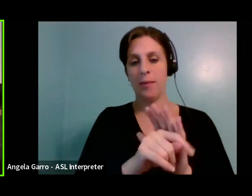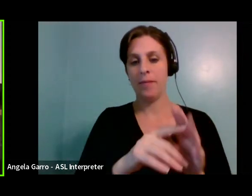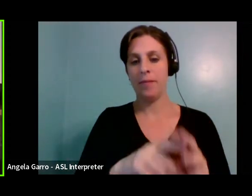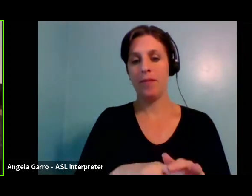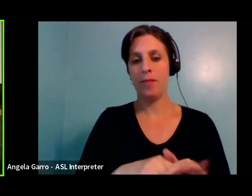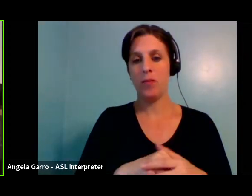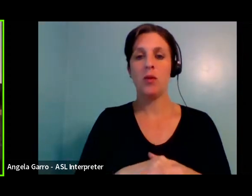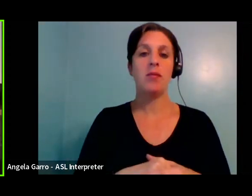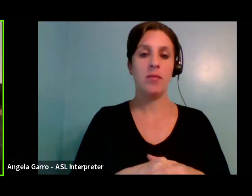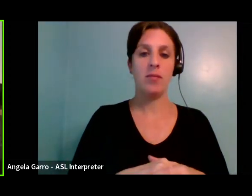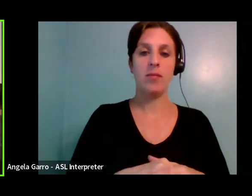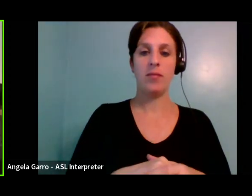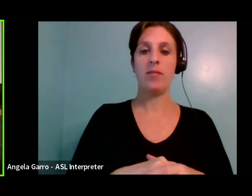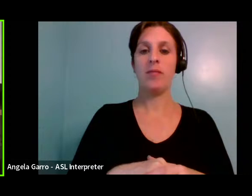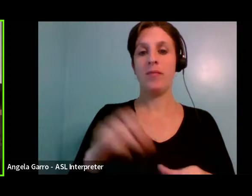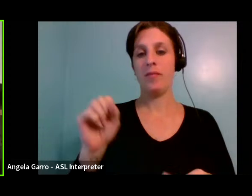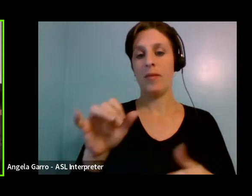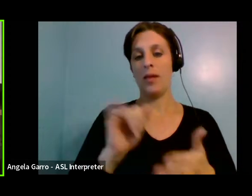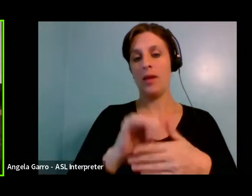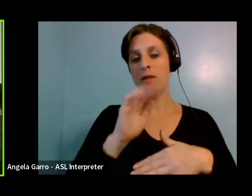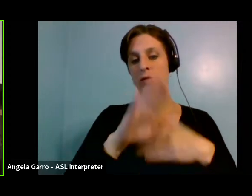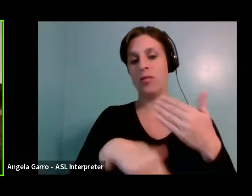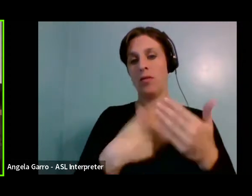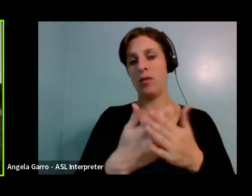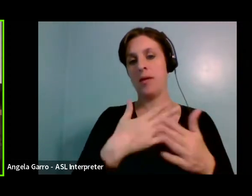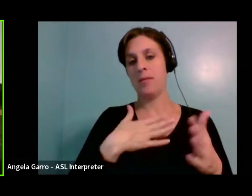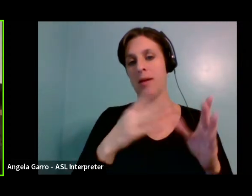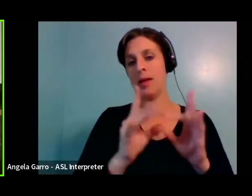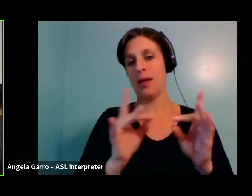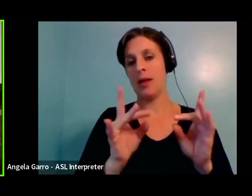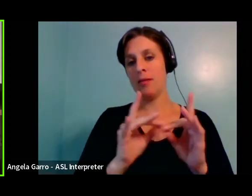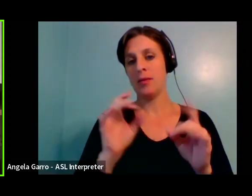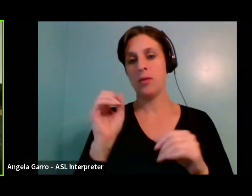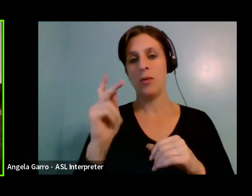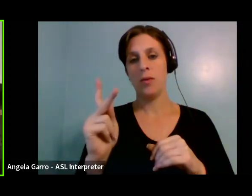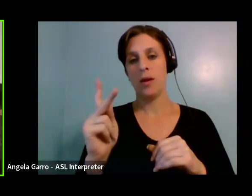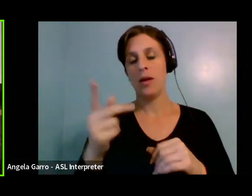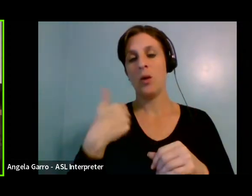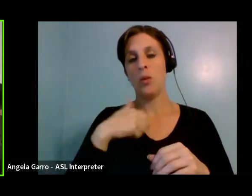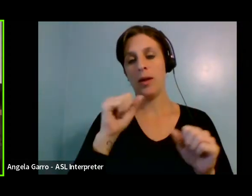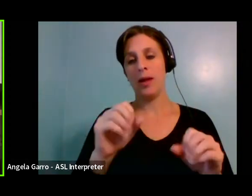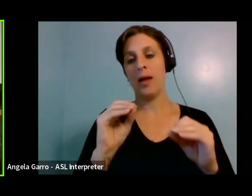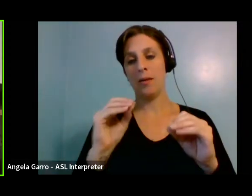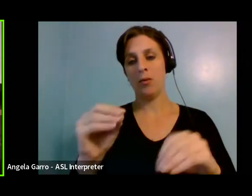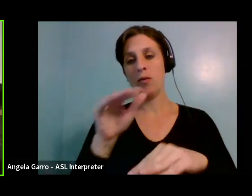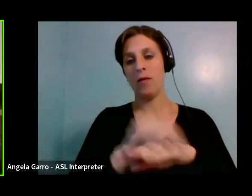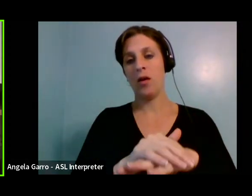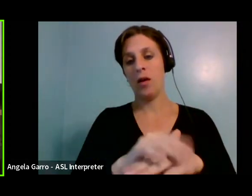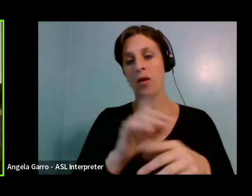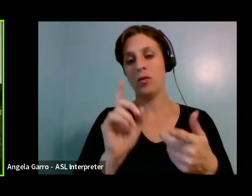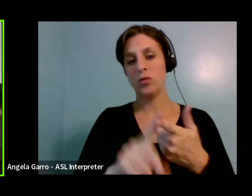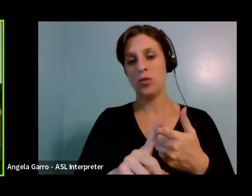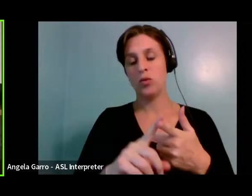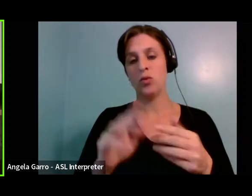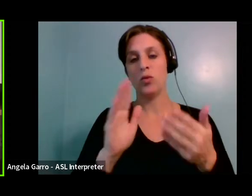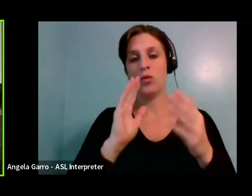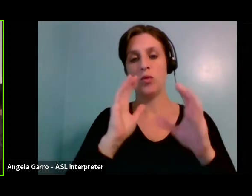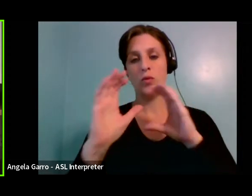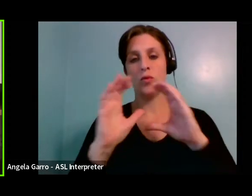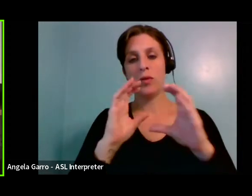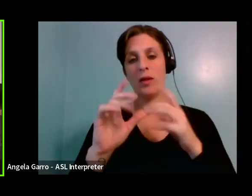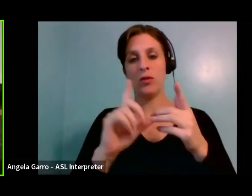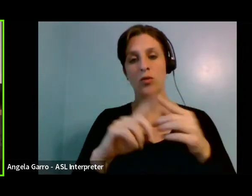So yeah, those are all my comments. Okay, we can move on to communications to the